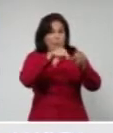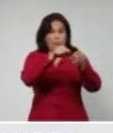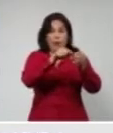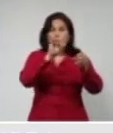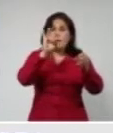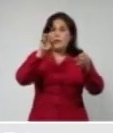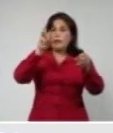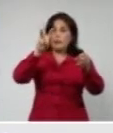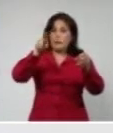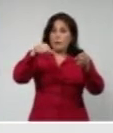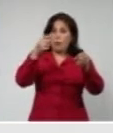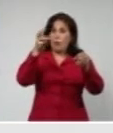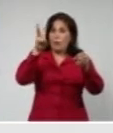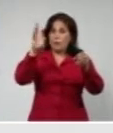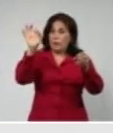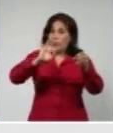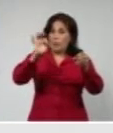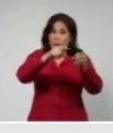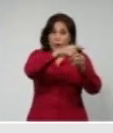representing